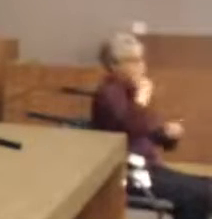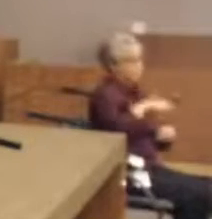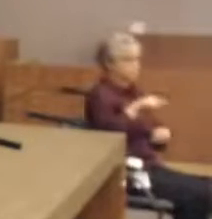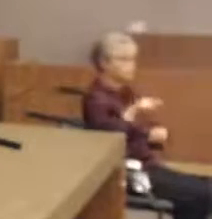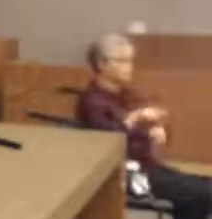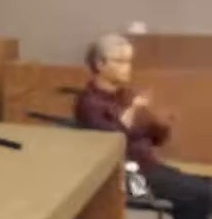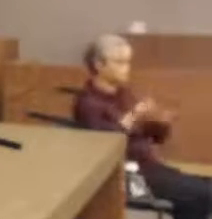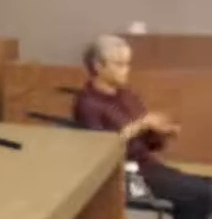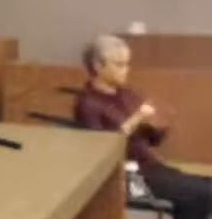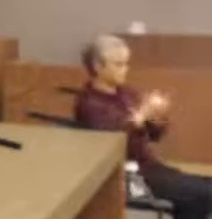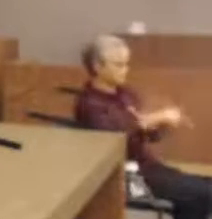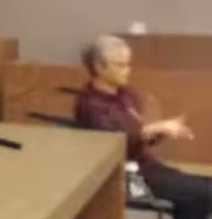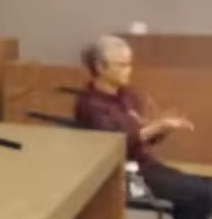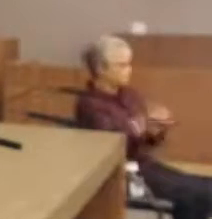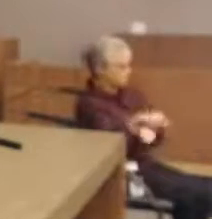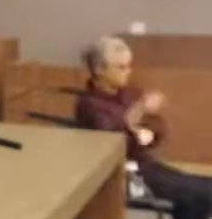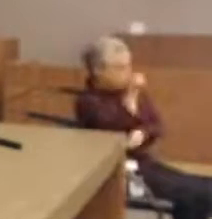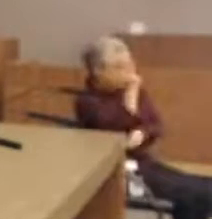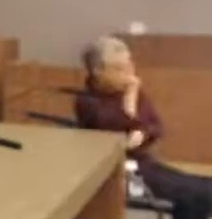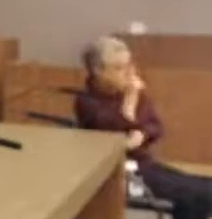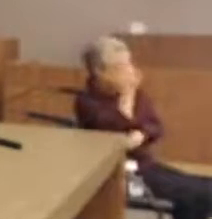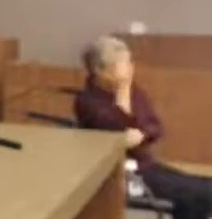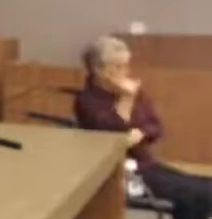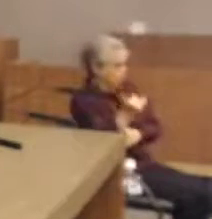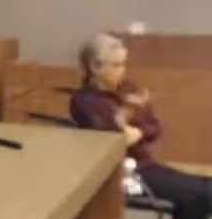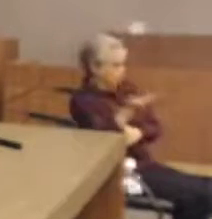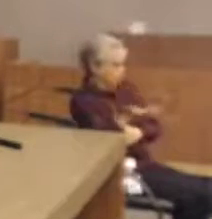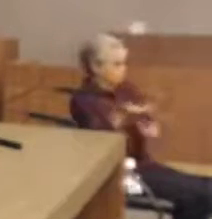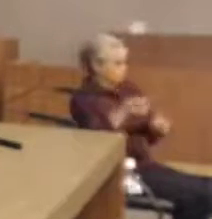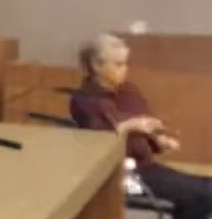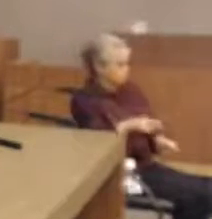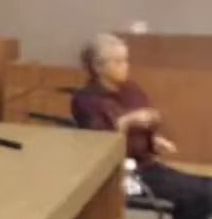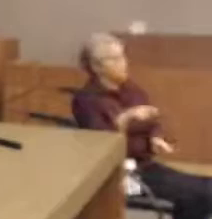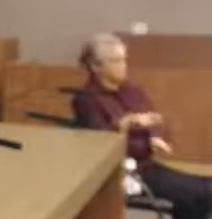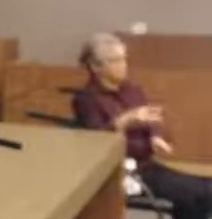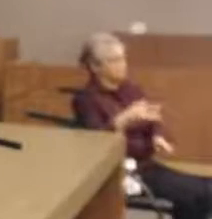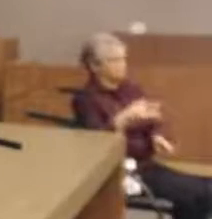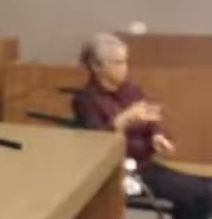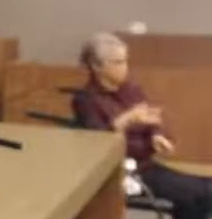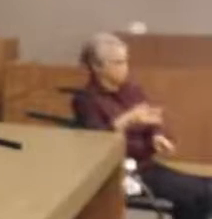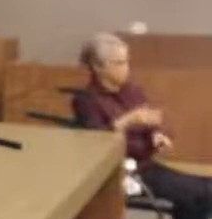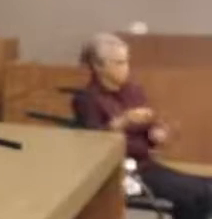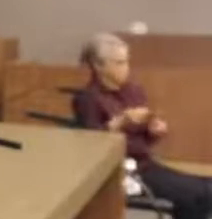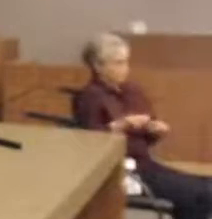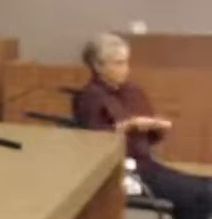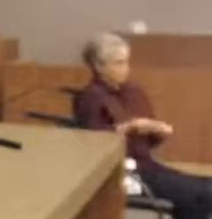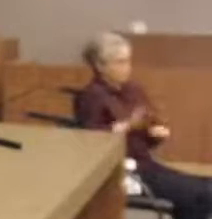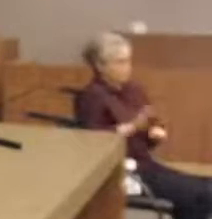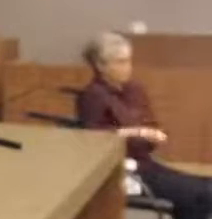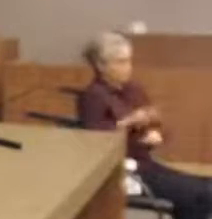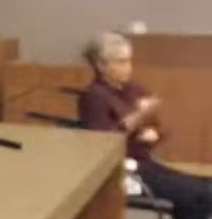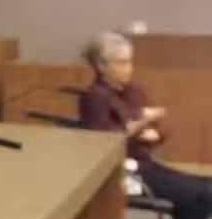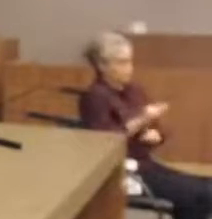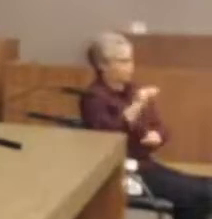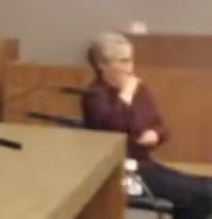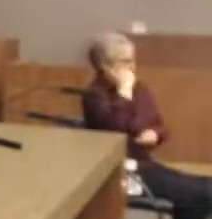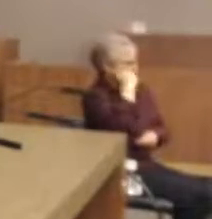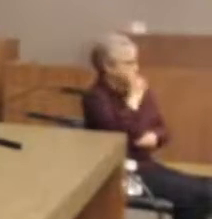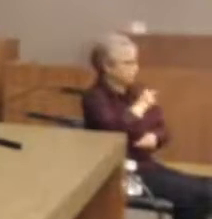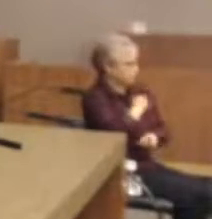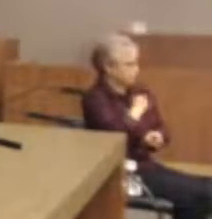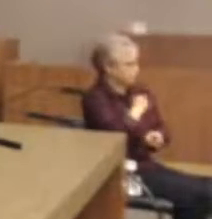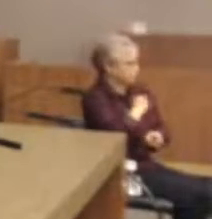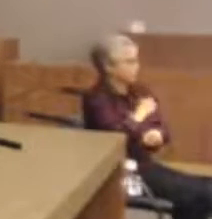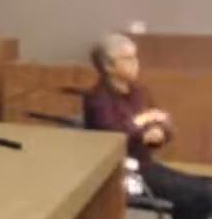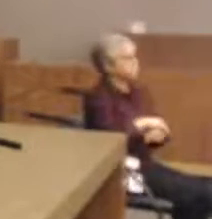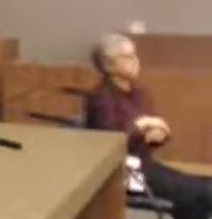don't understand it either. They're not sure why these things happened. And so this kind of information is actually really helpful for them to understand that